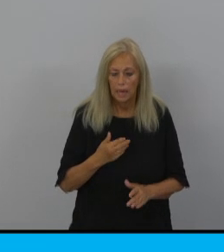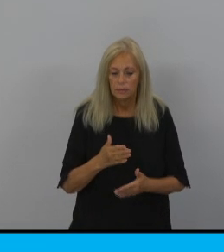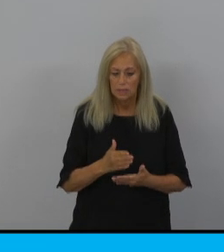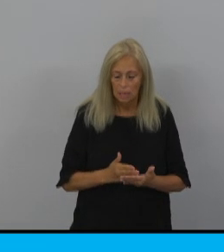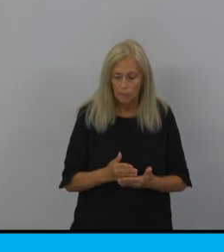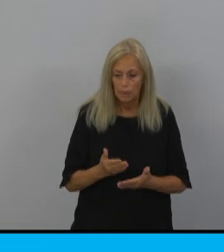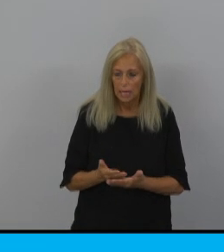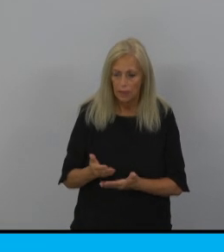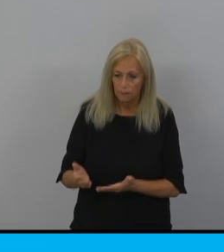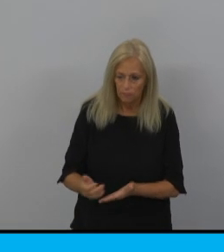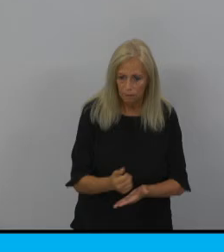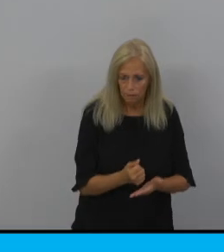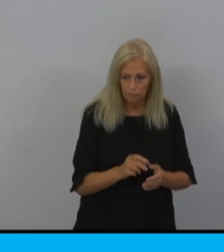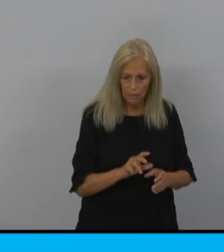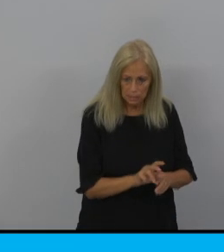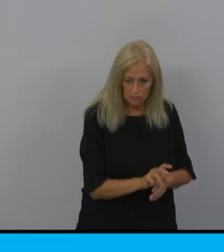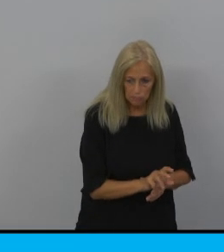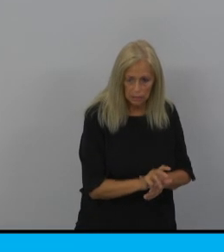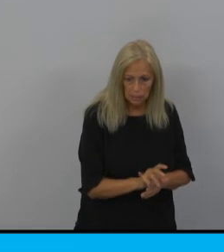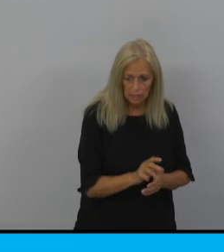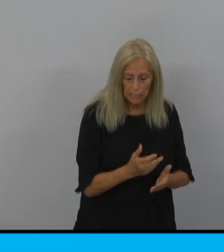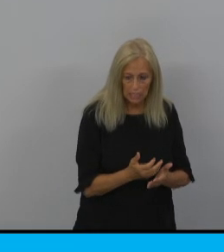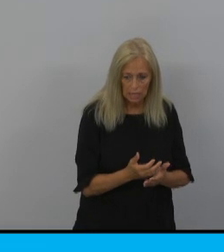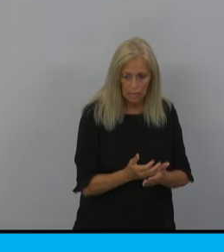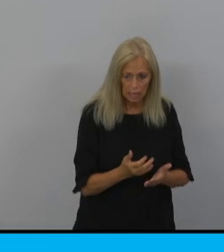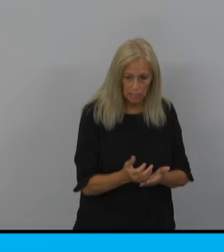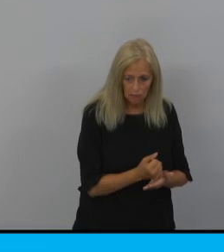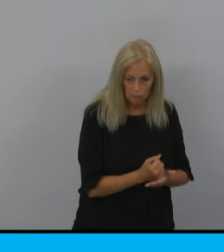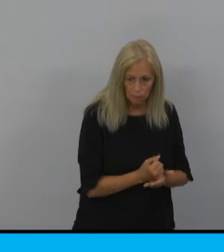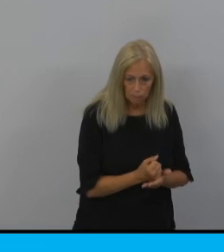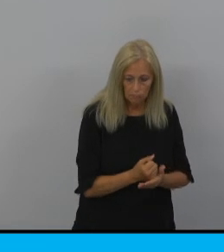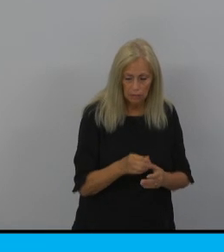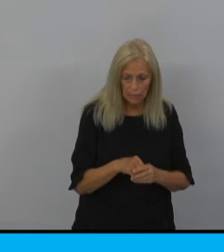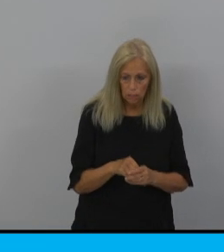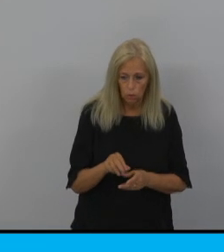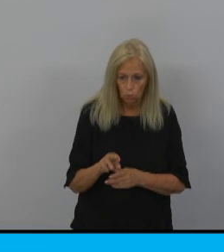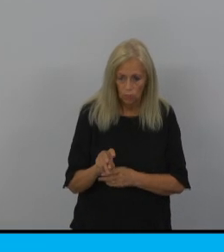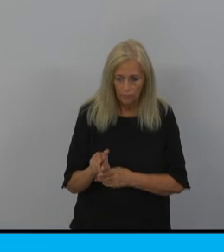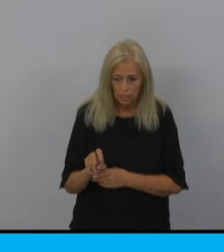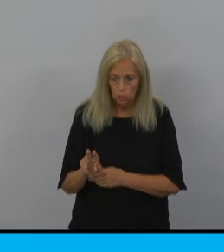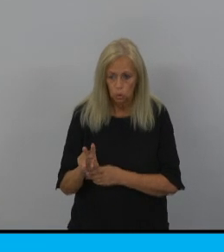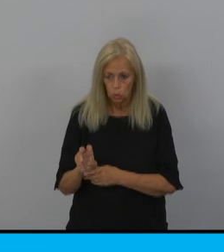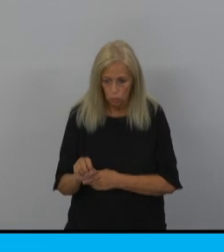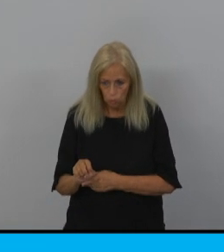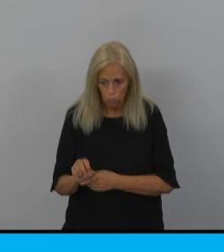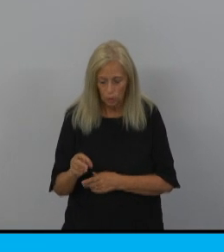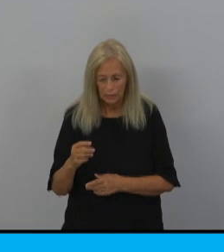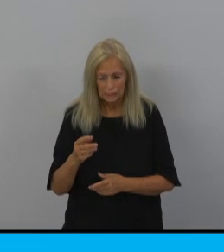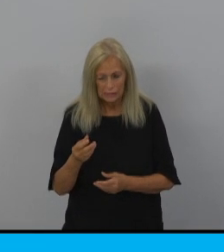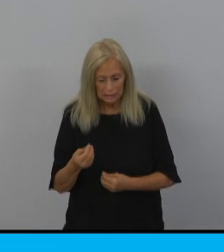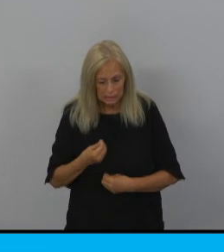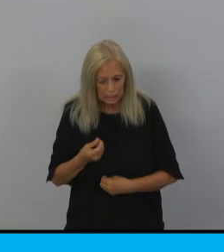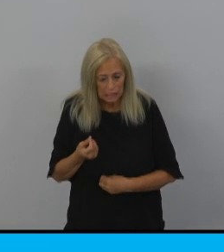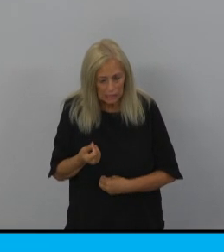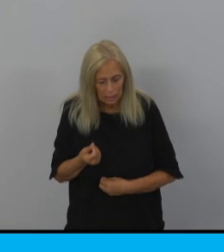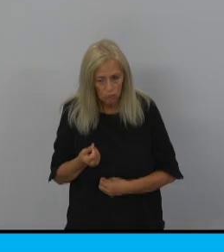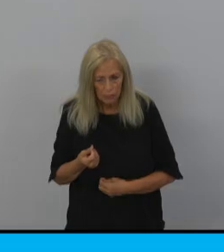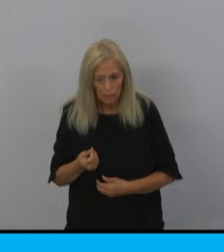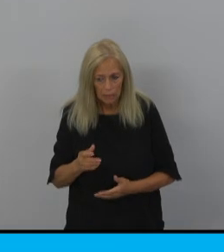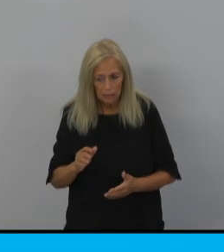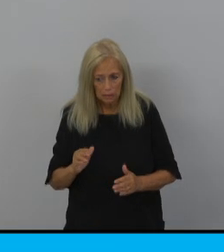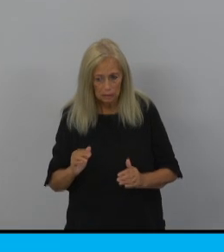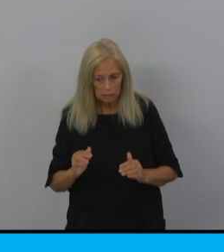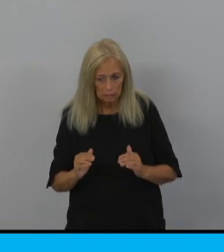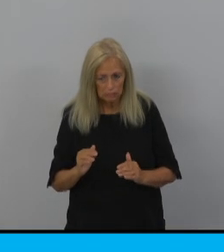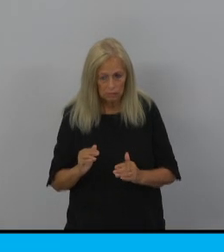investment income in our local revenues, that does give us a little bit of a cushion on drawing